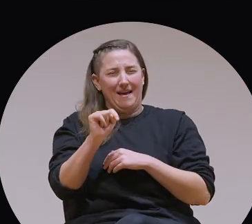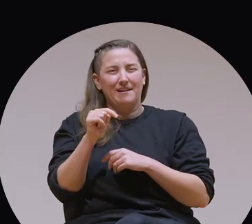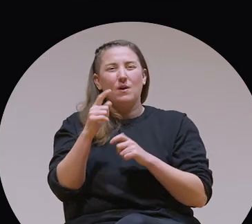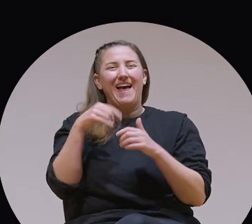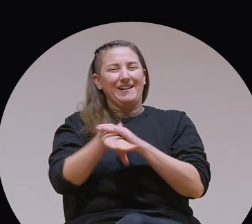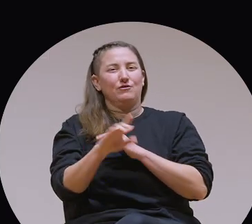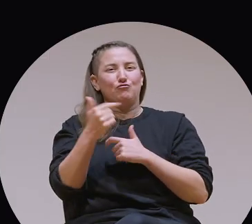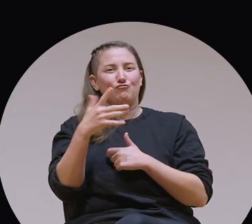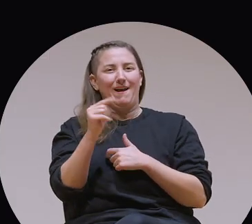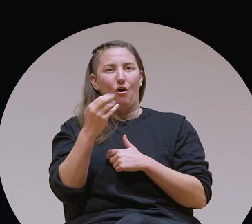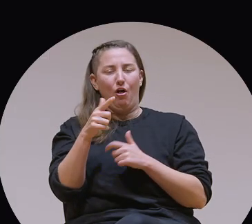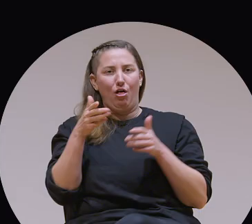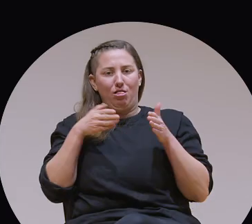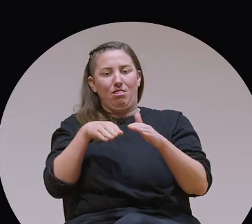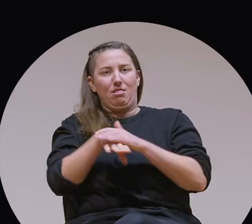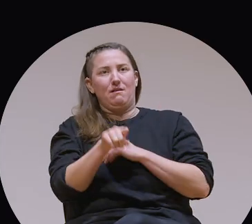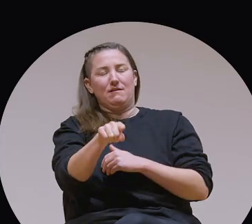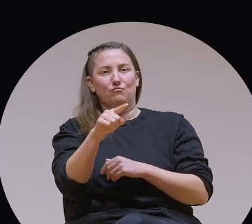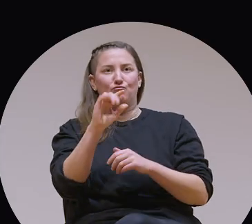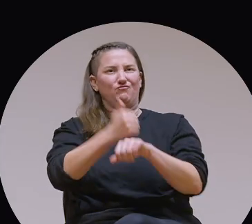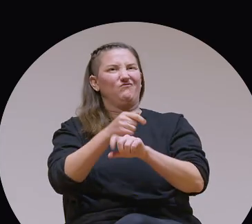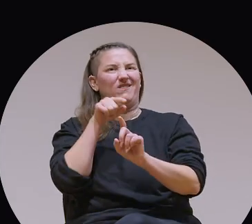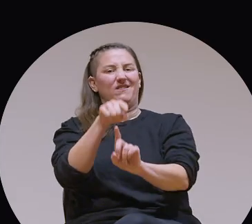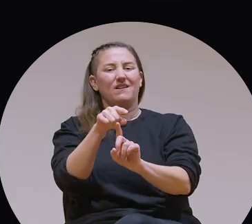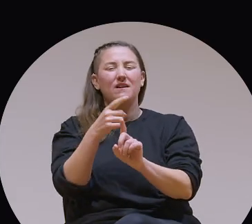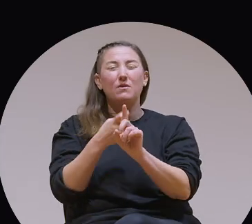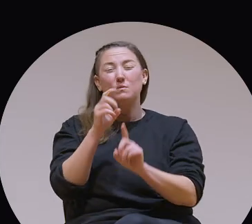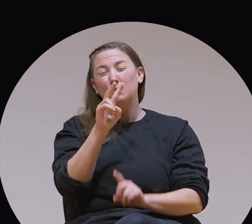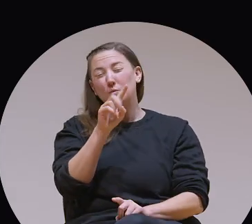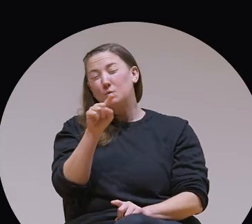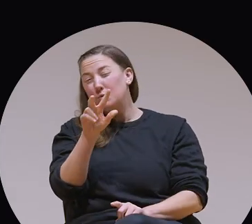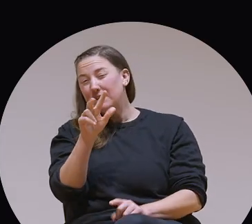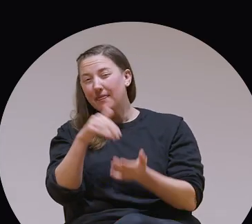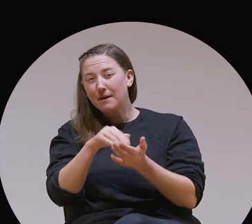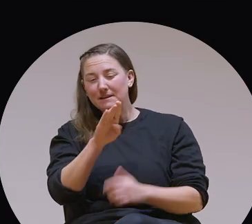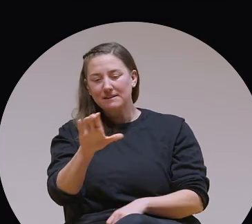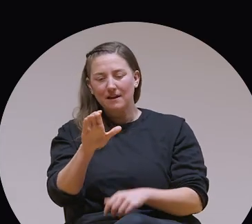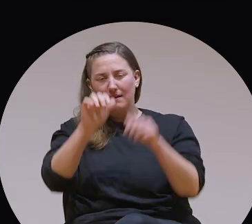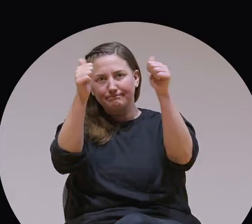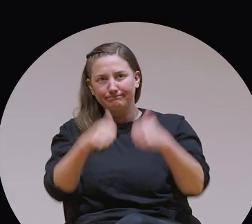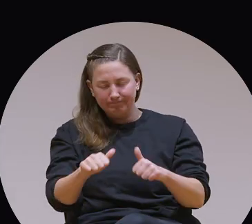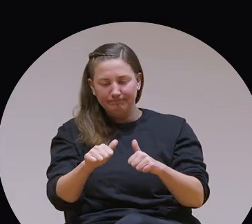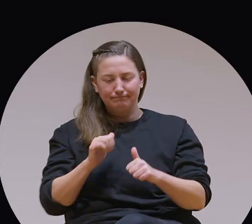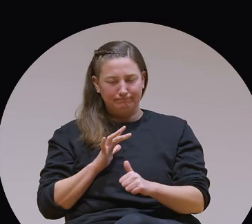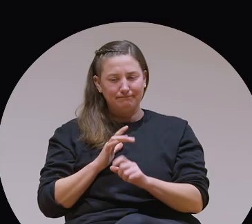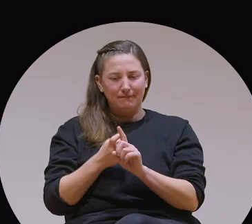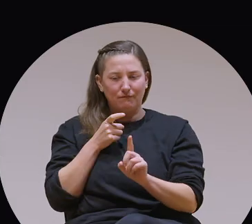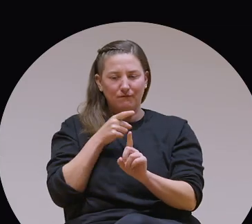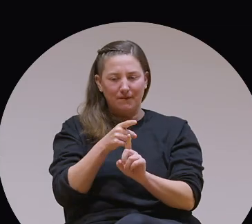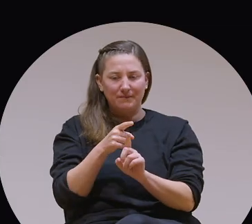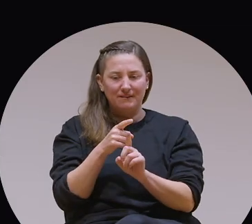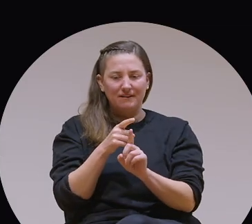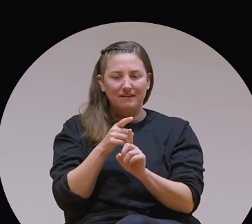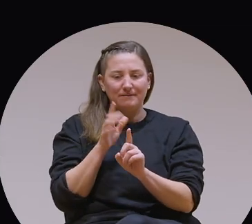figure from 2 to 3000 BC, a Cycladic figure, a cult figure from the